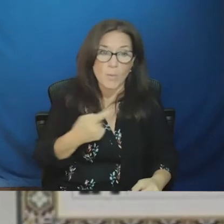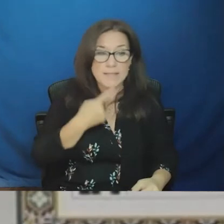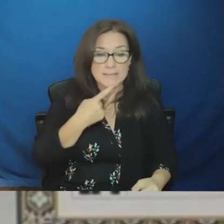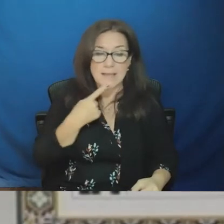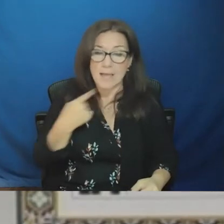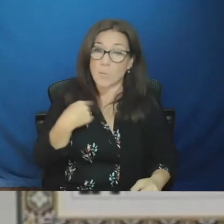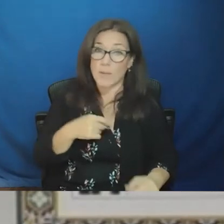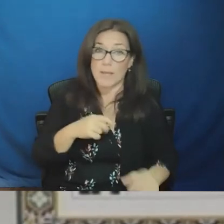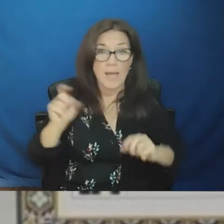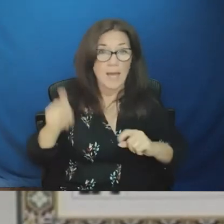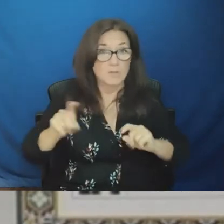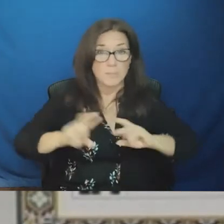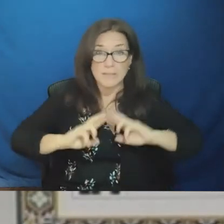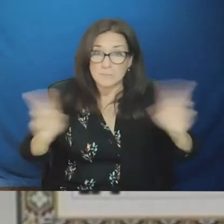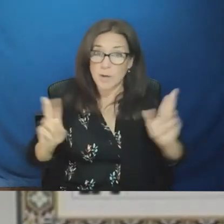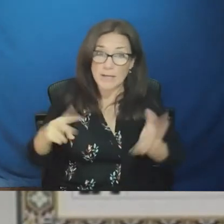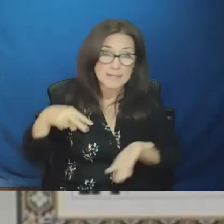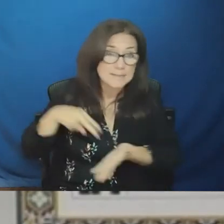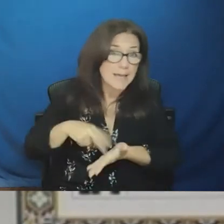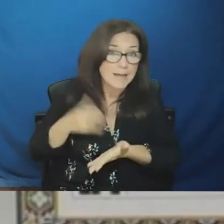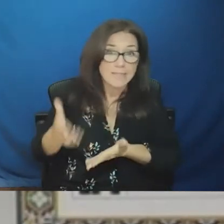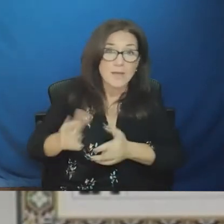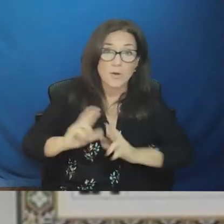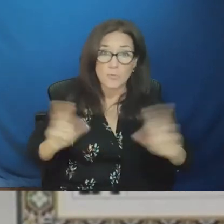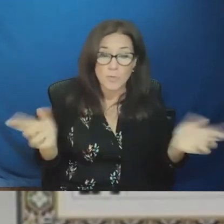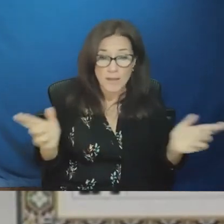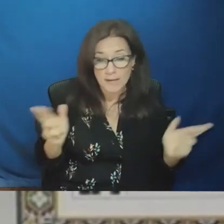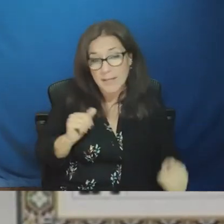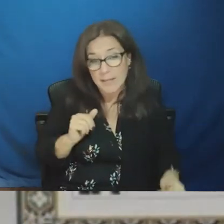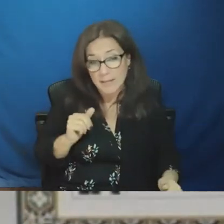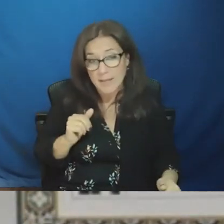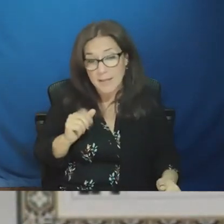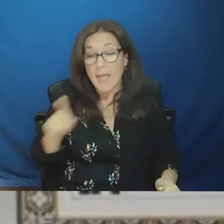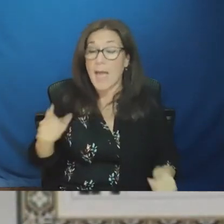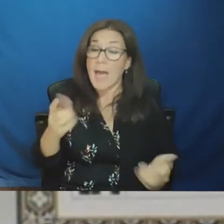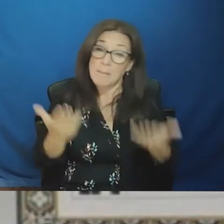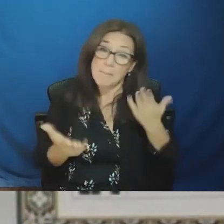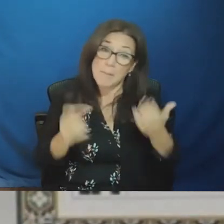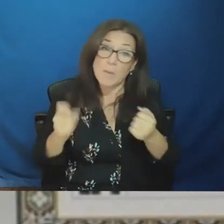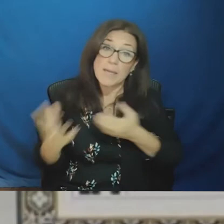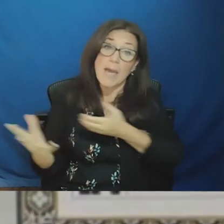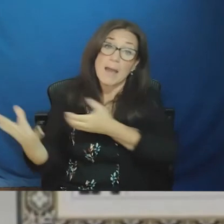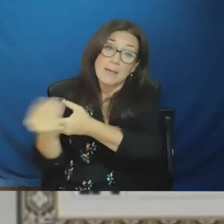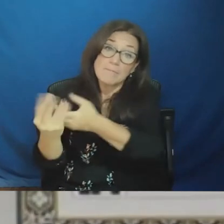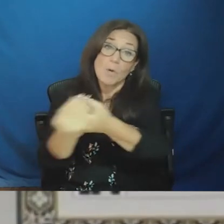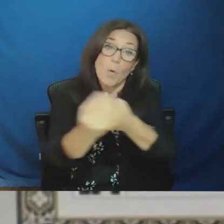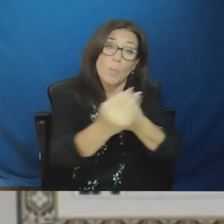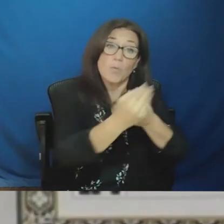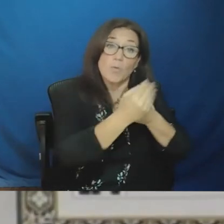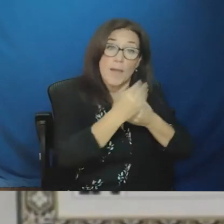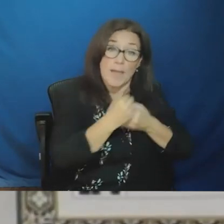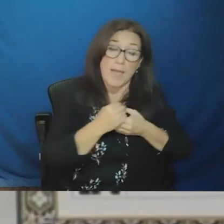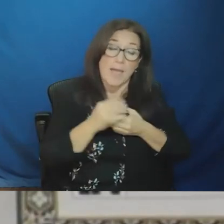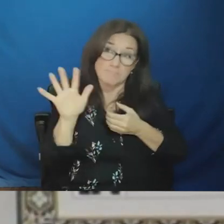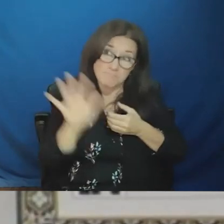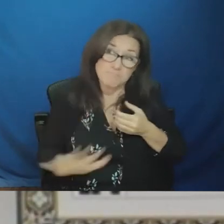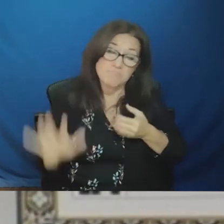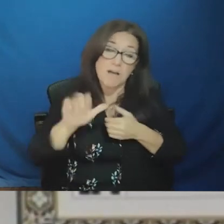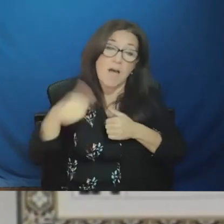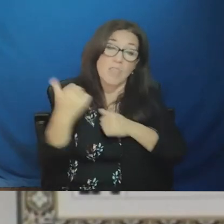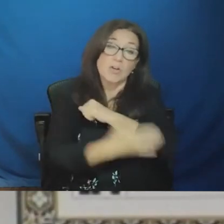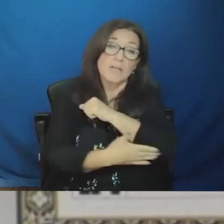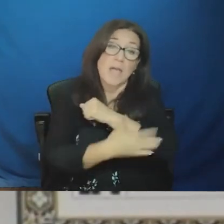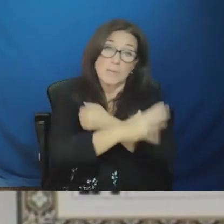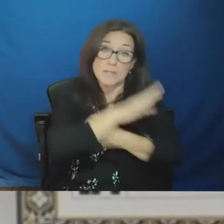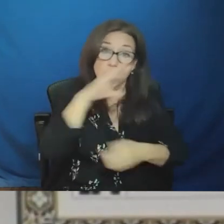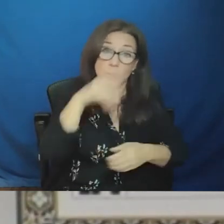all the best practices from First Fives across the state to be able to incorporate it in our plans. So when we're talking about our discipline, it's